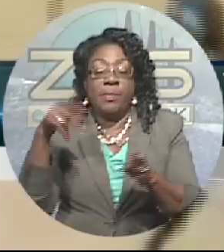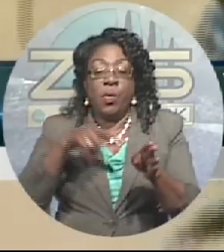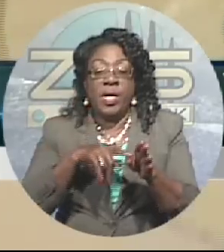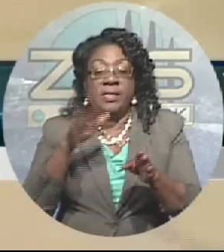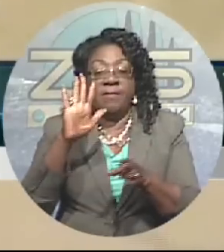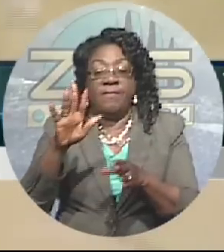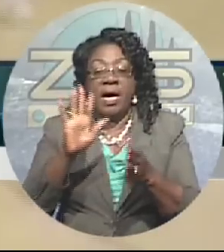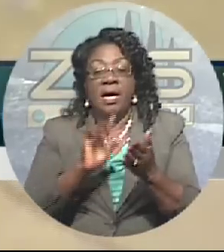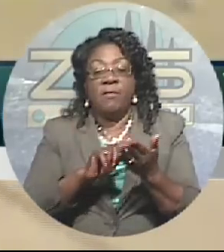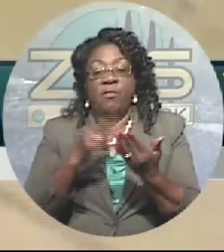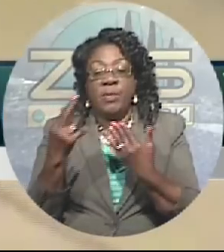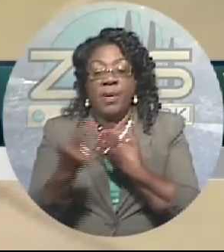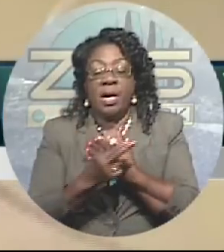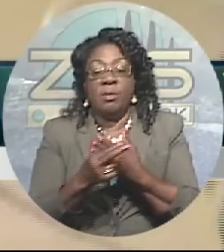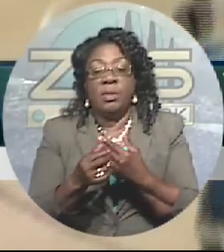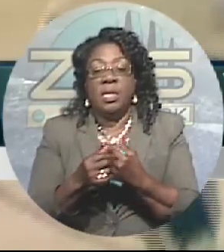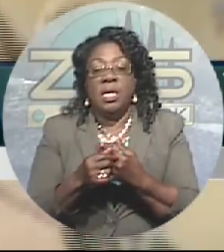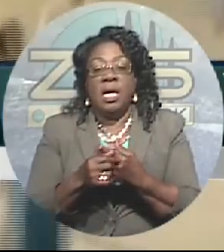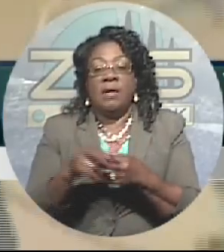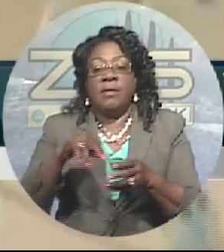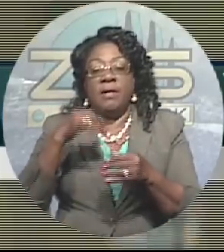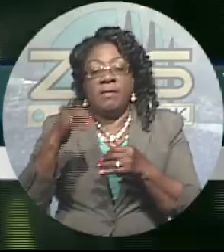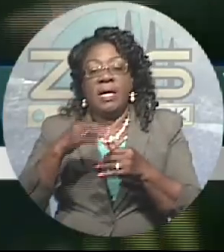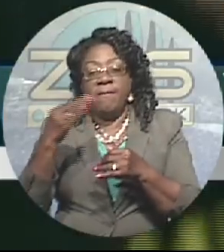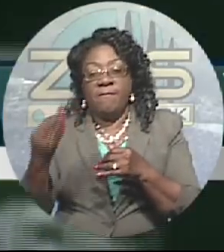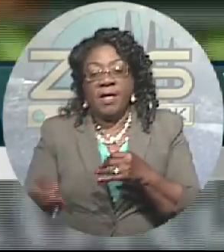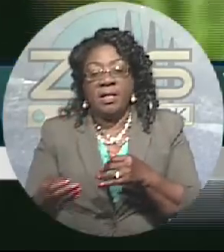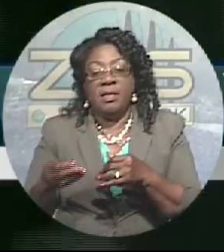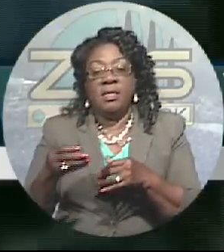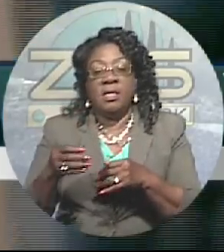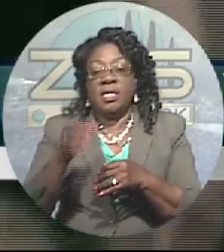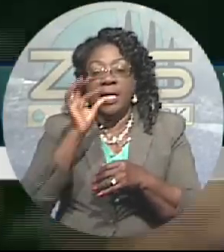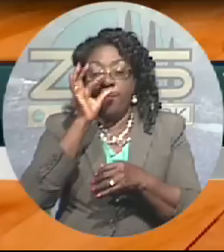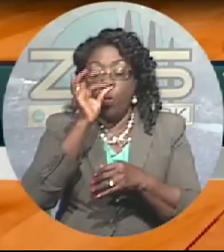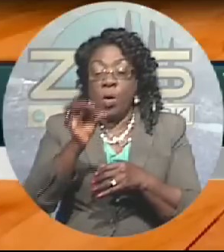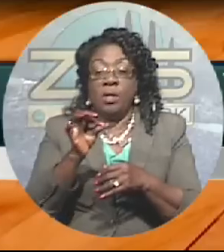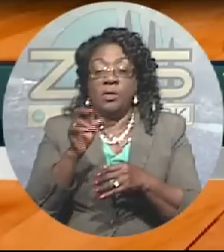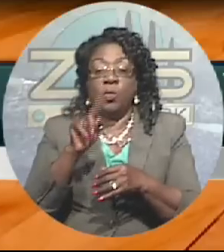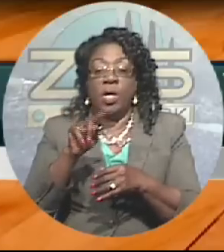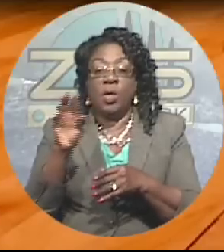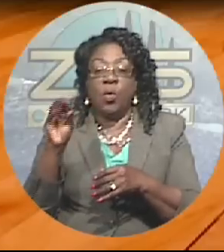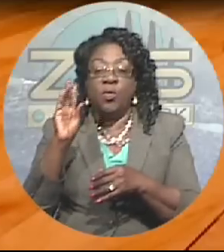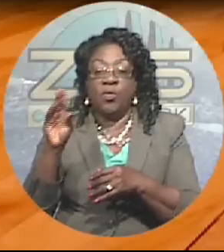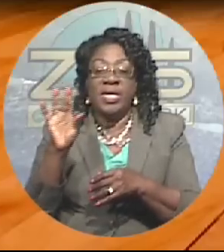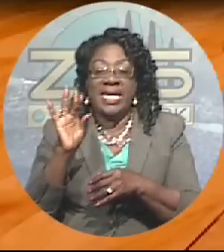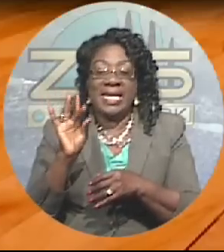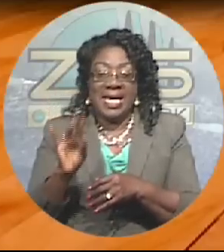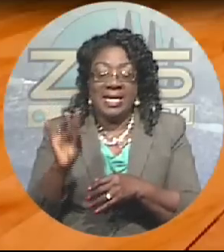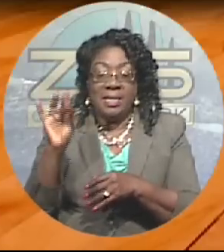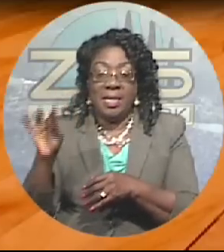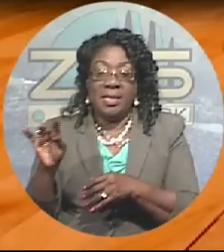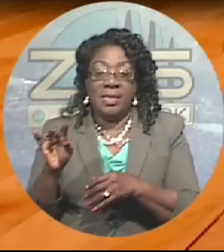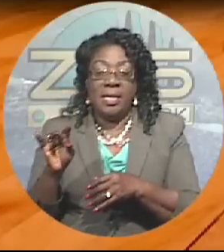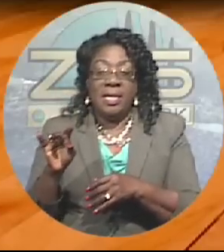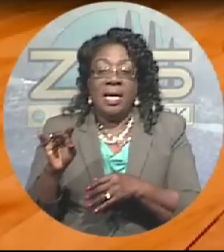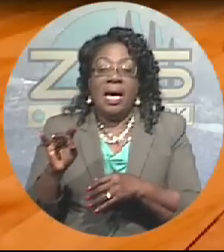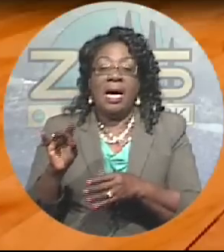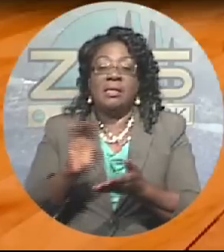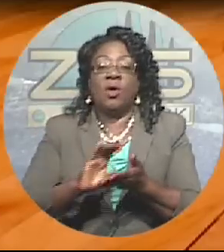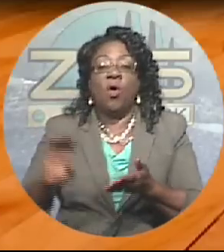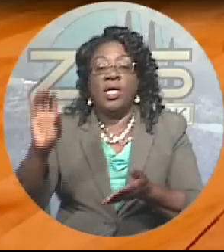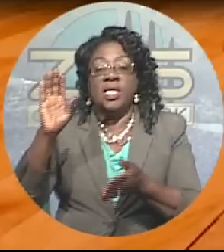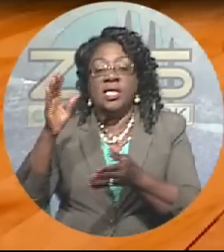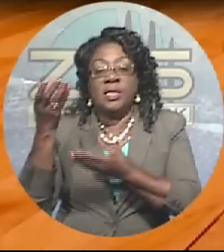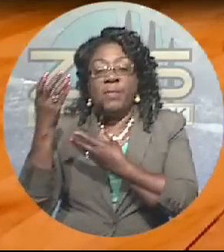His Sacramento Kings fell to the Minnesota Timberwolves 102-88. As for our college bowlers, LaShawn Higgs tied